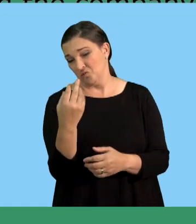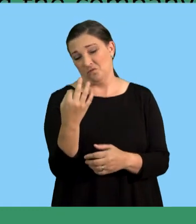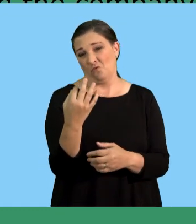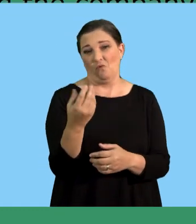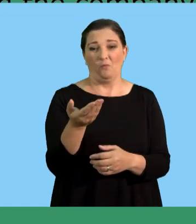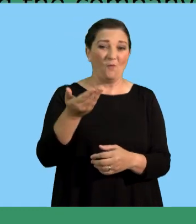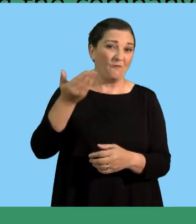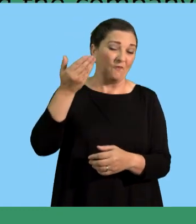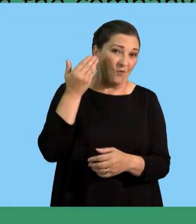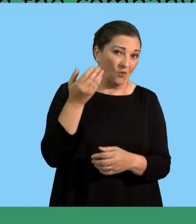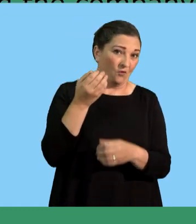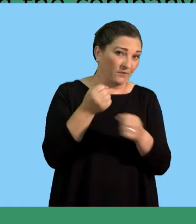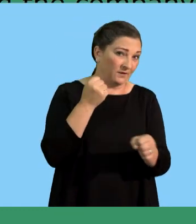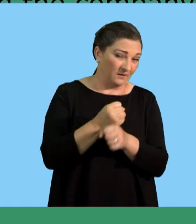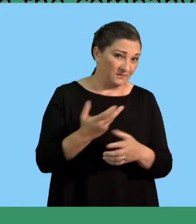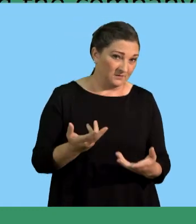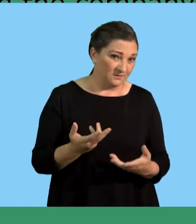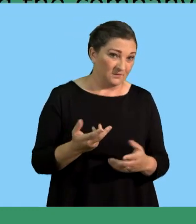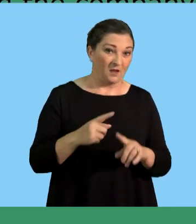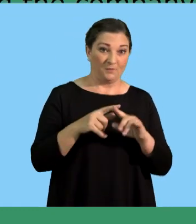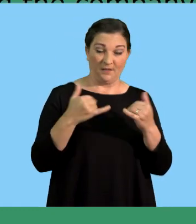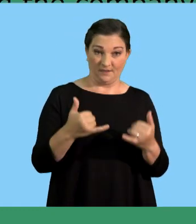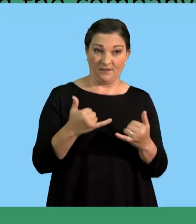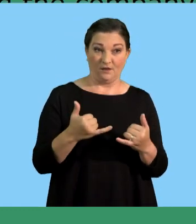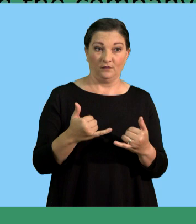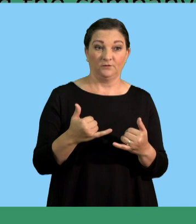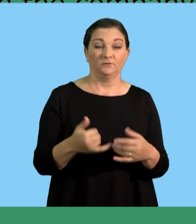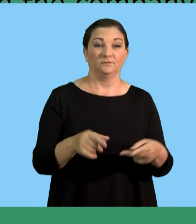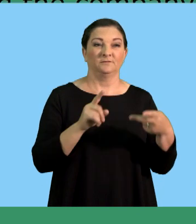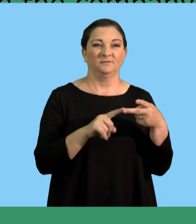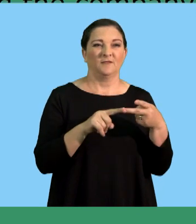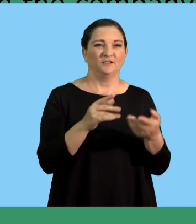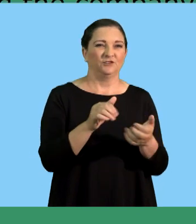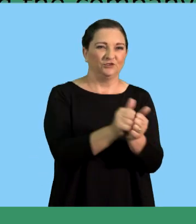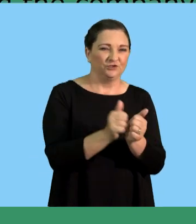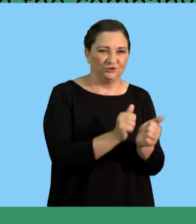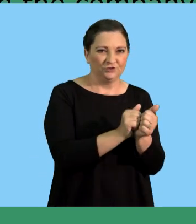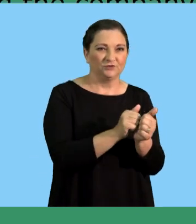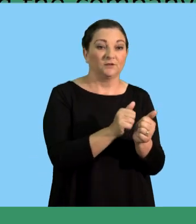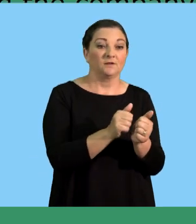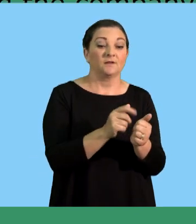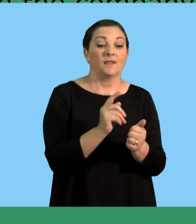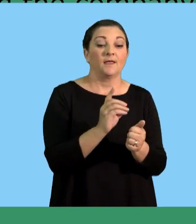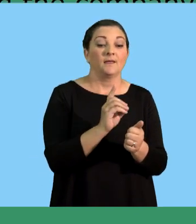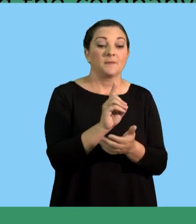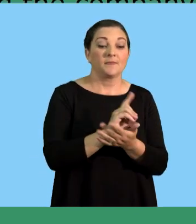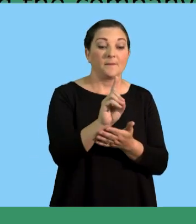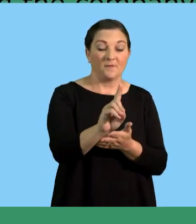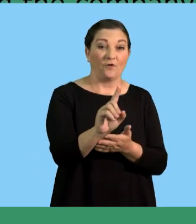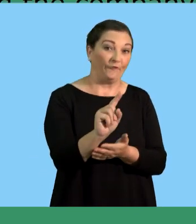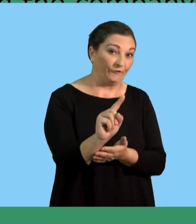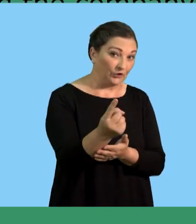previous financial years. Then when we're talking about shareholders receiving their dividends before others can be paid out, we are talking